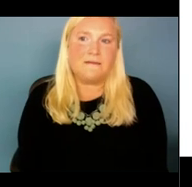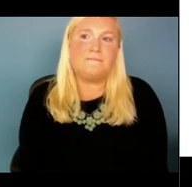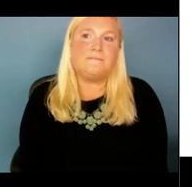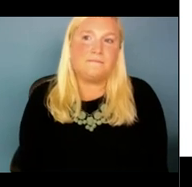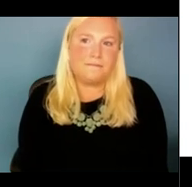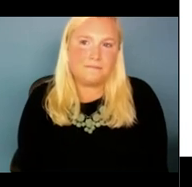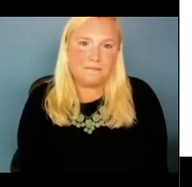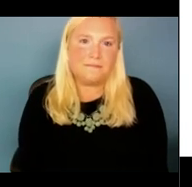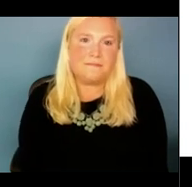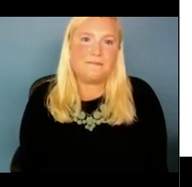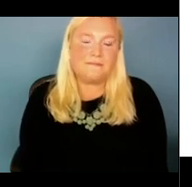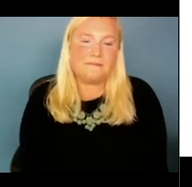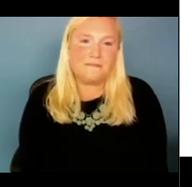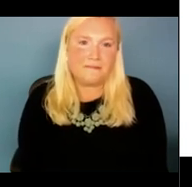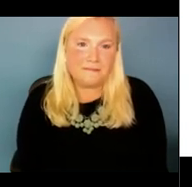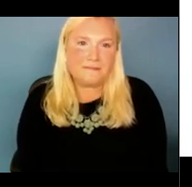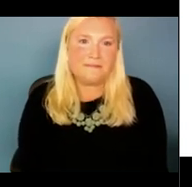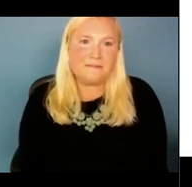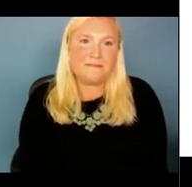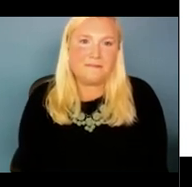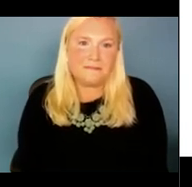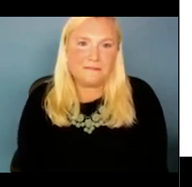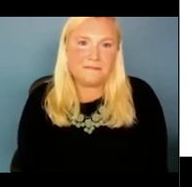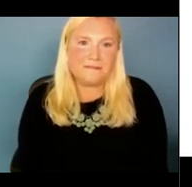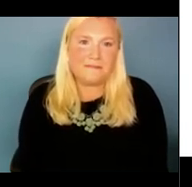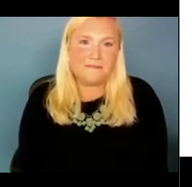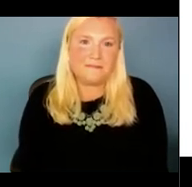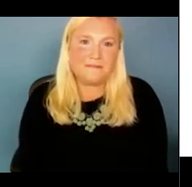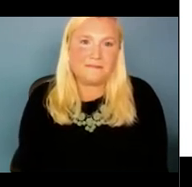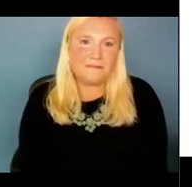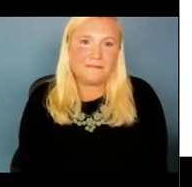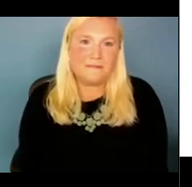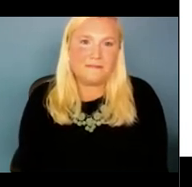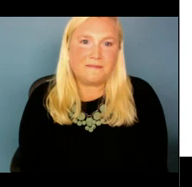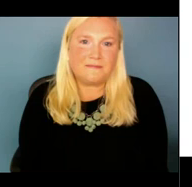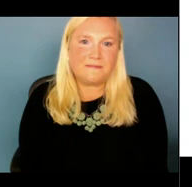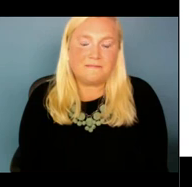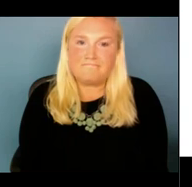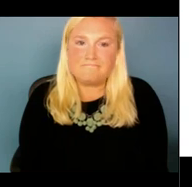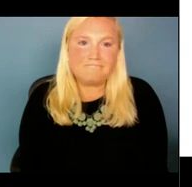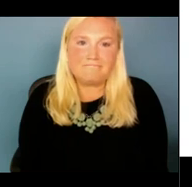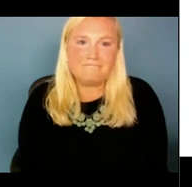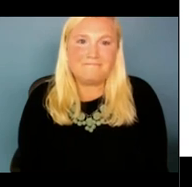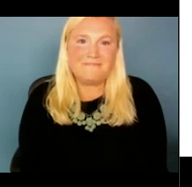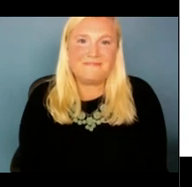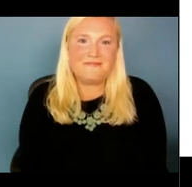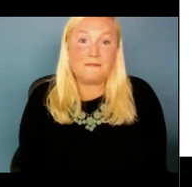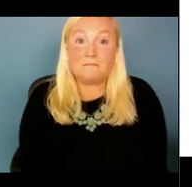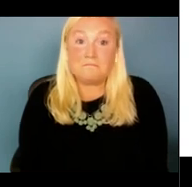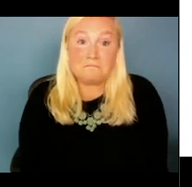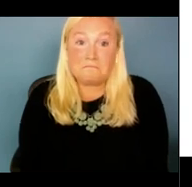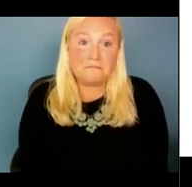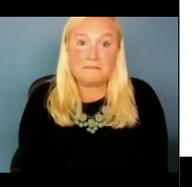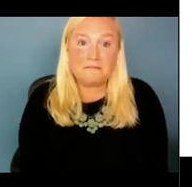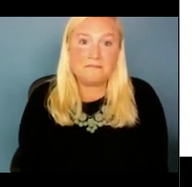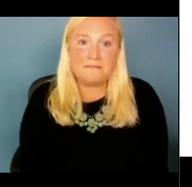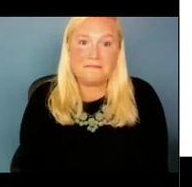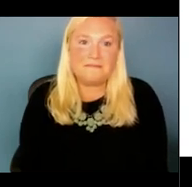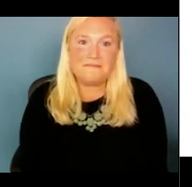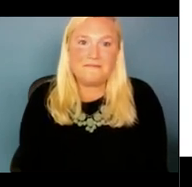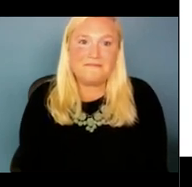stuttering right now. But we shouldn't limit it just to October 22nd. And in fact, we don't. Within the stuttering community